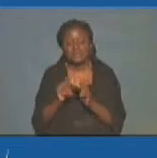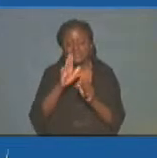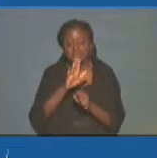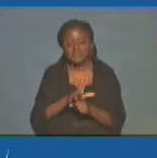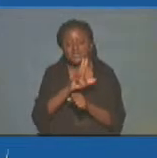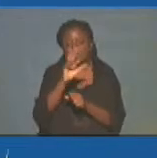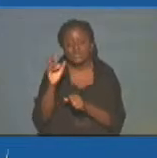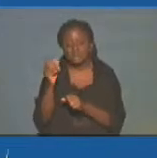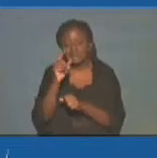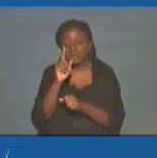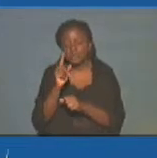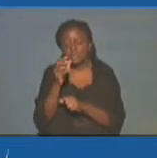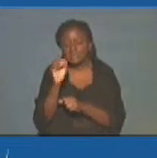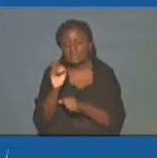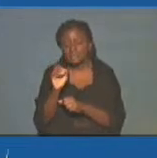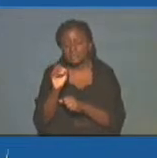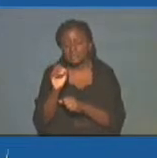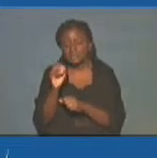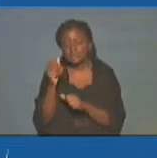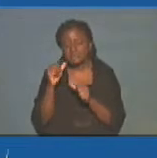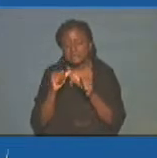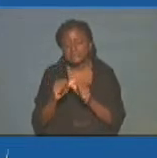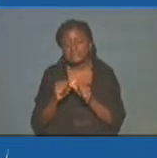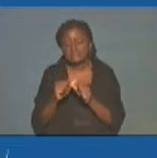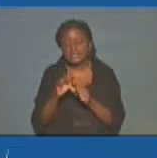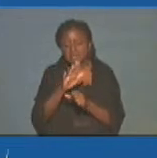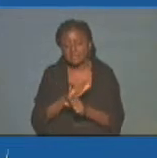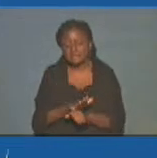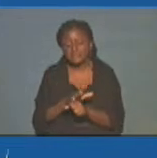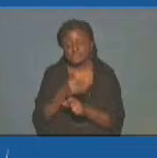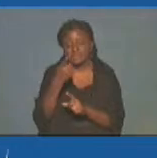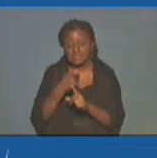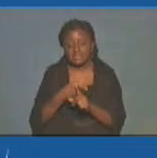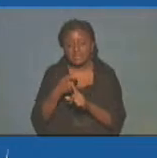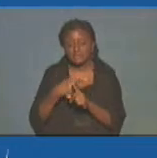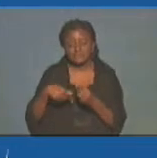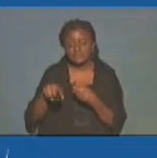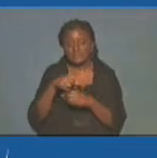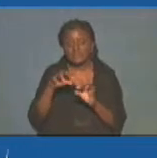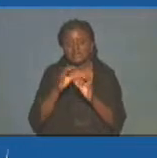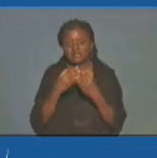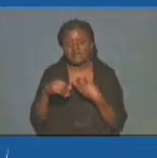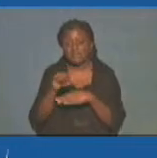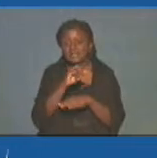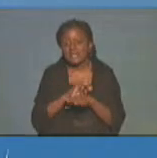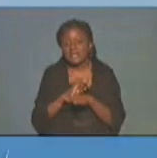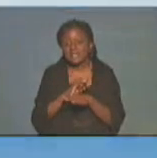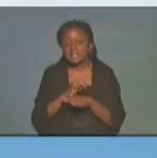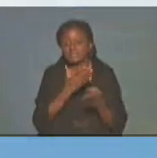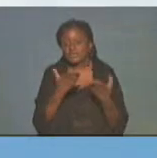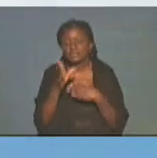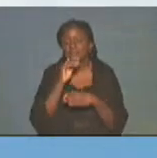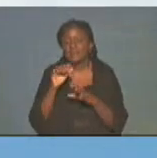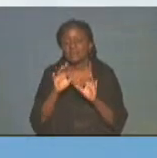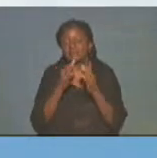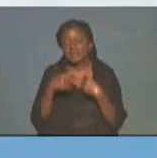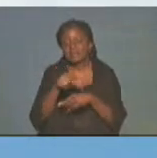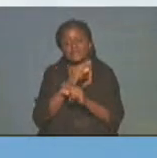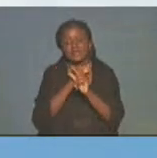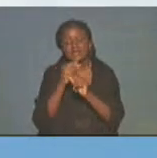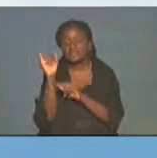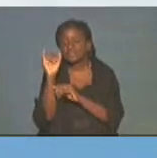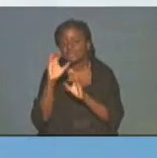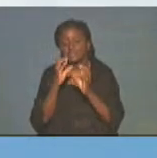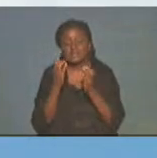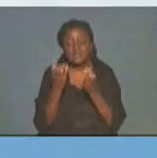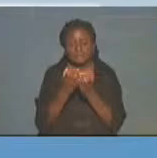is 30.10 inches, and the pressure is steady. Temperatures around the Family Islands this evening, they are brought to you by Family Guardian